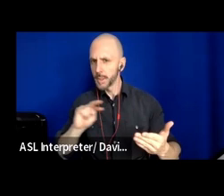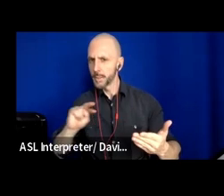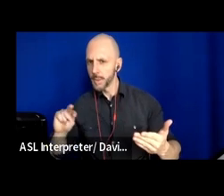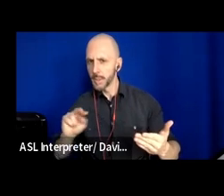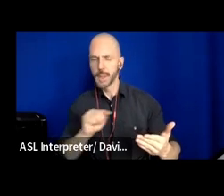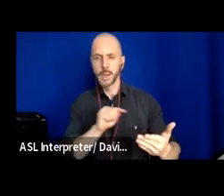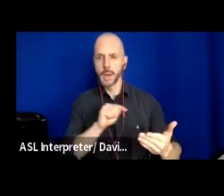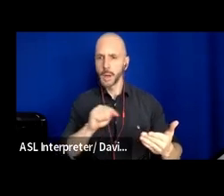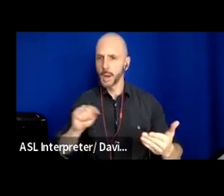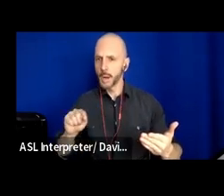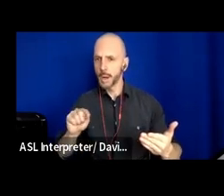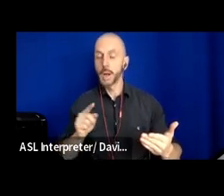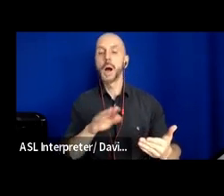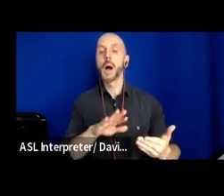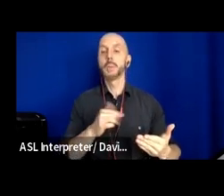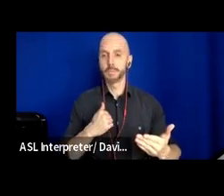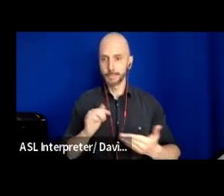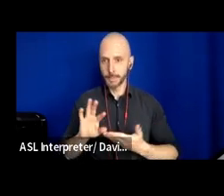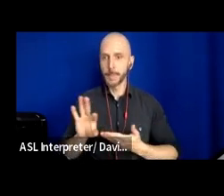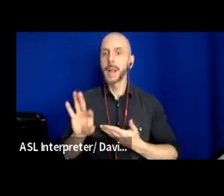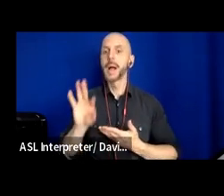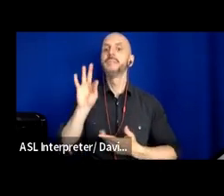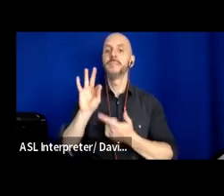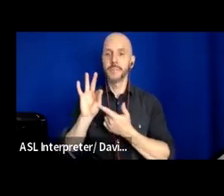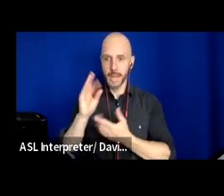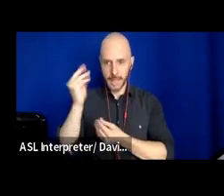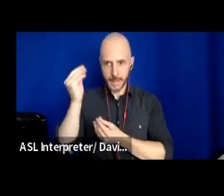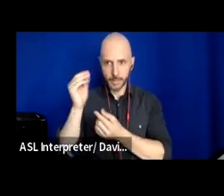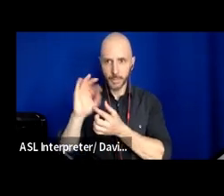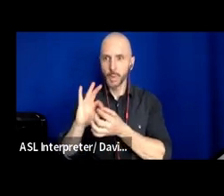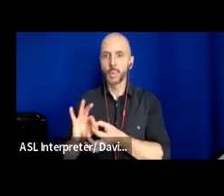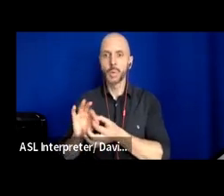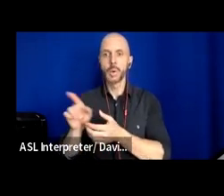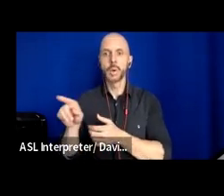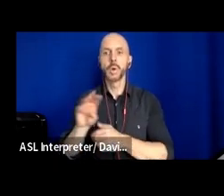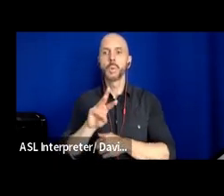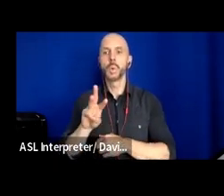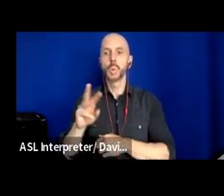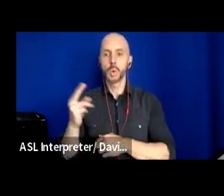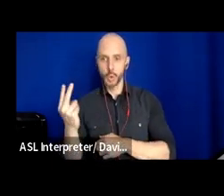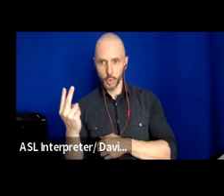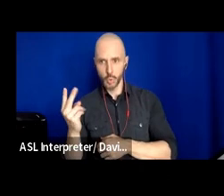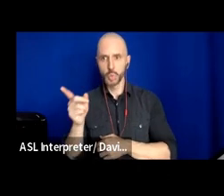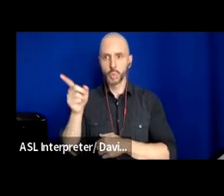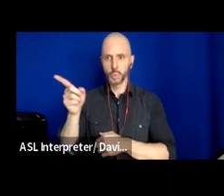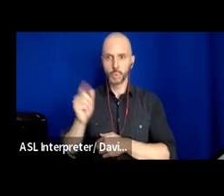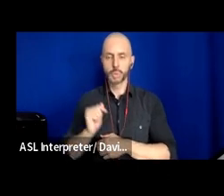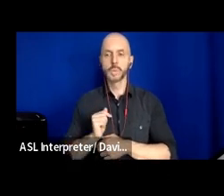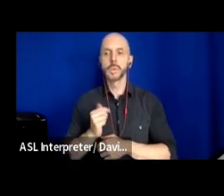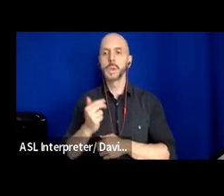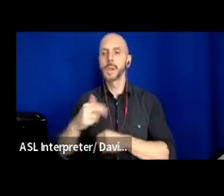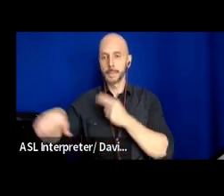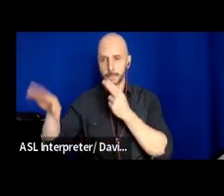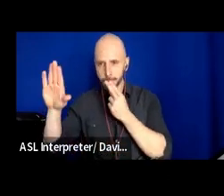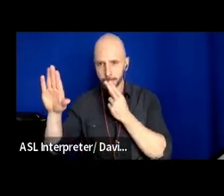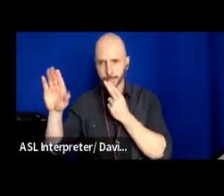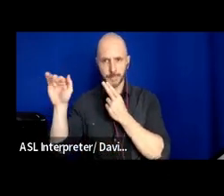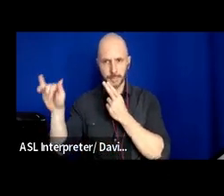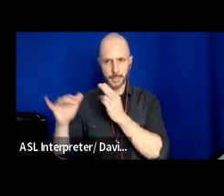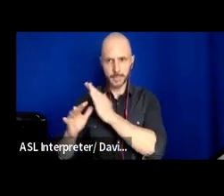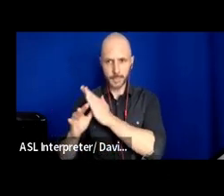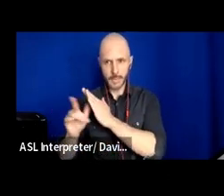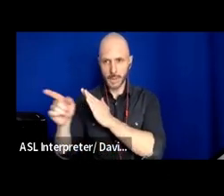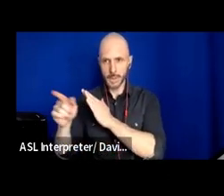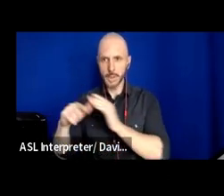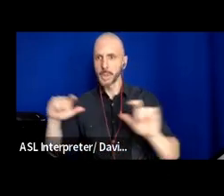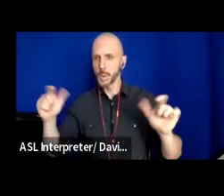World War, during the Nazi occupation of Germany and the persecution of Jewish folks, that at that time,